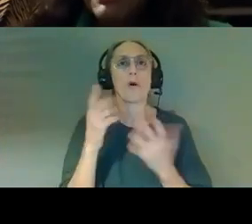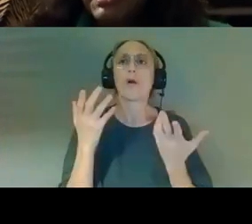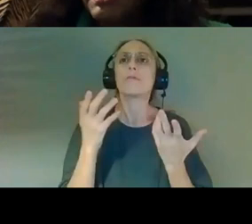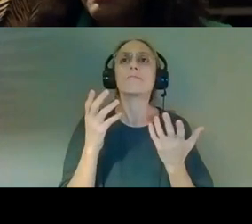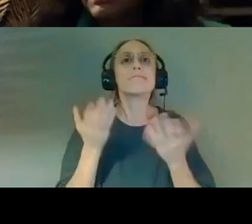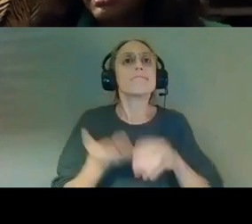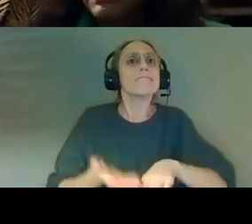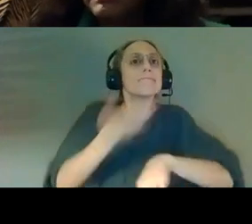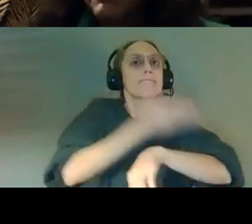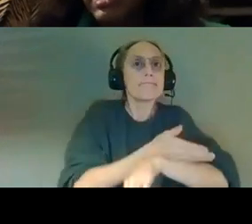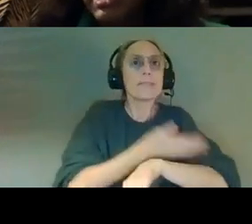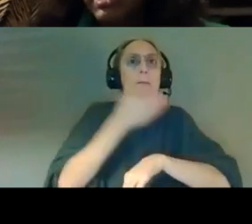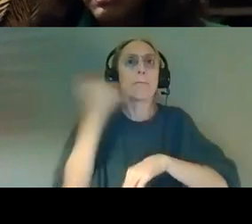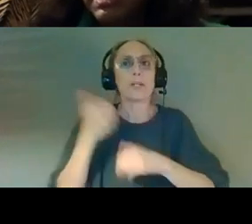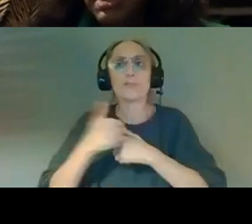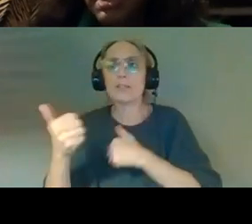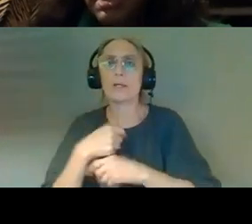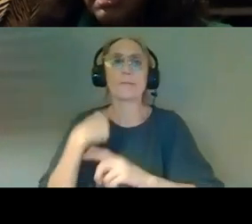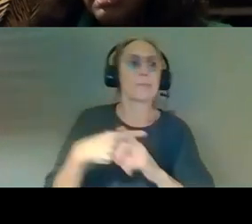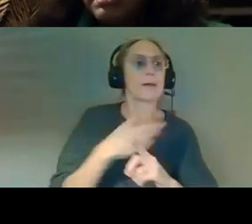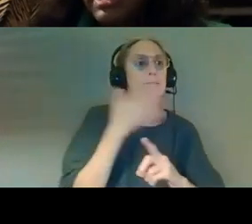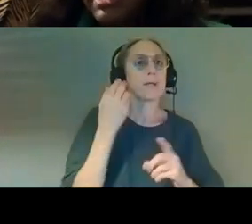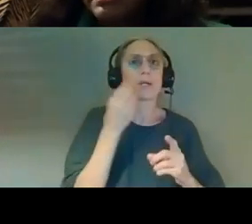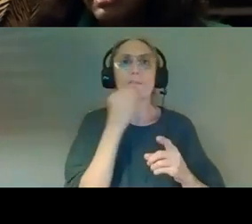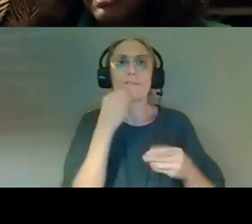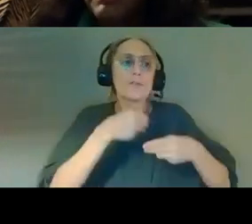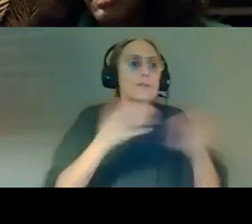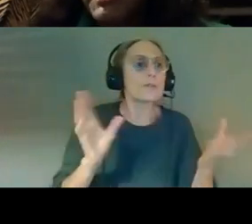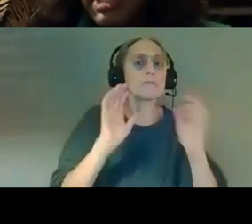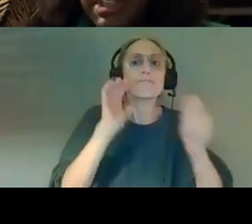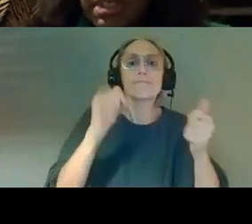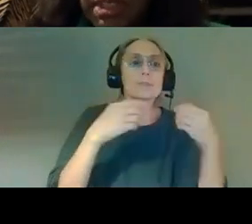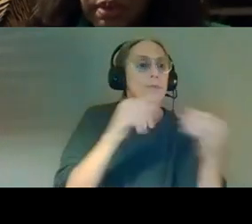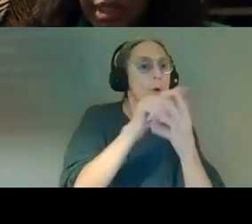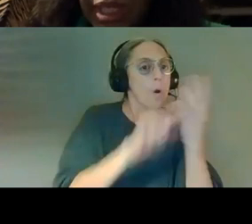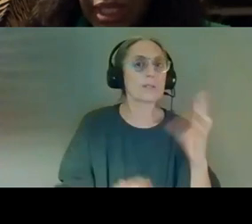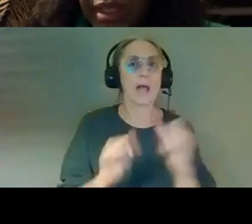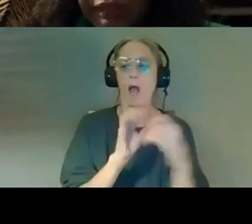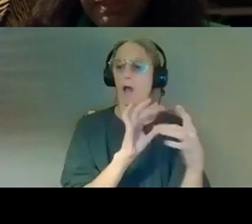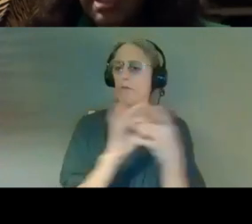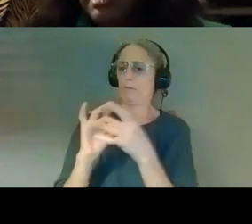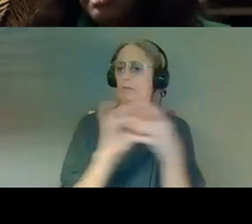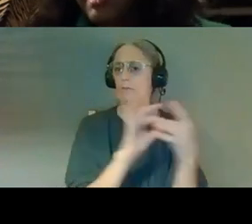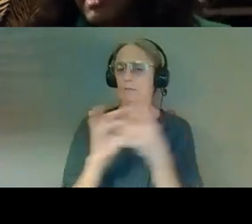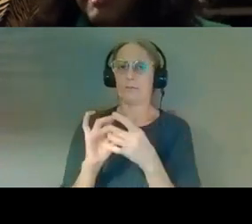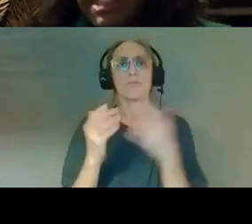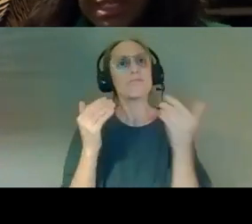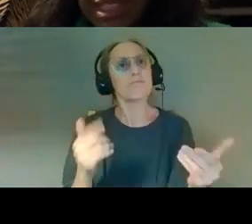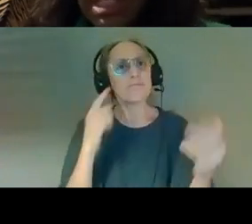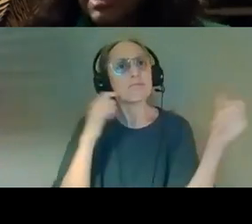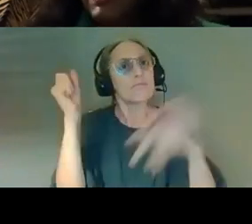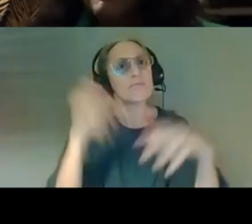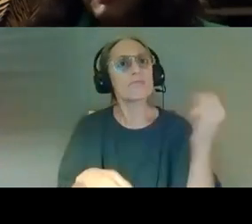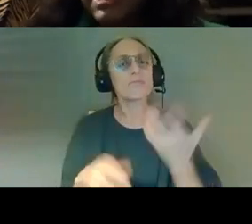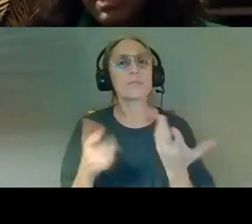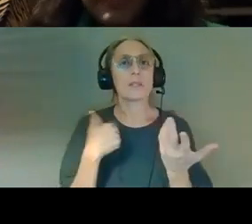it's best to talk to us so that we can take a look at the recommendations that you may have. If they make